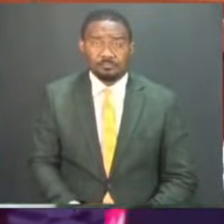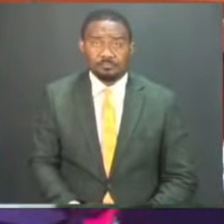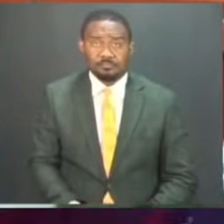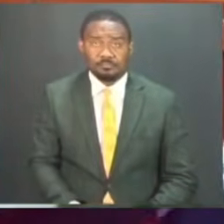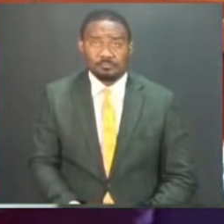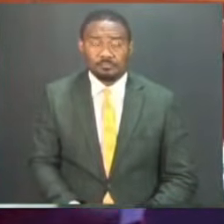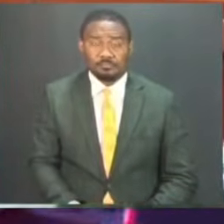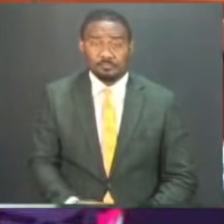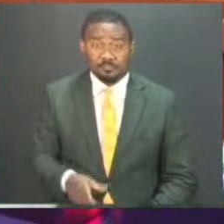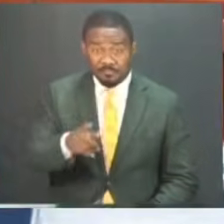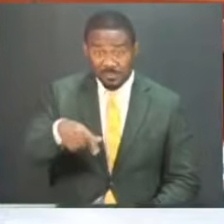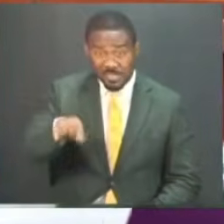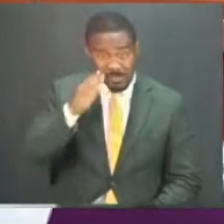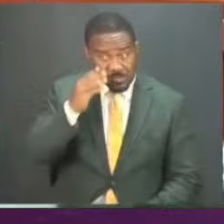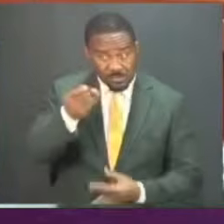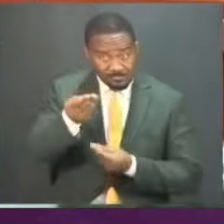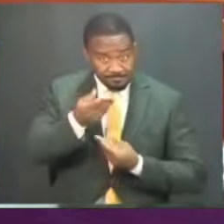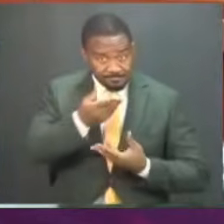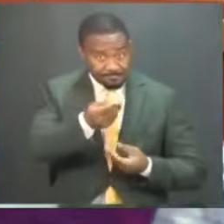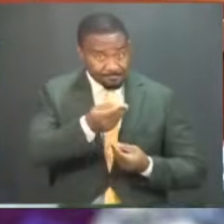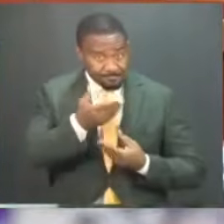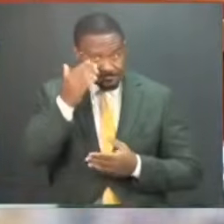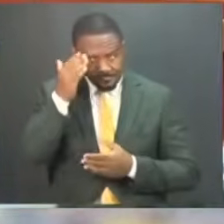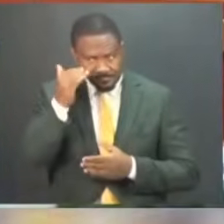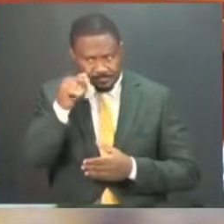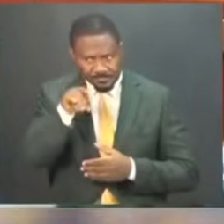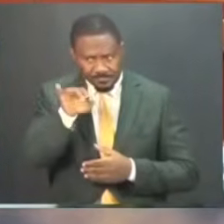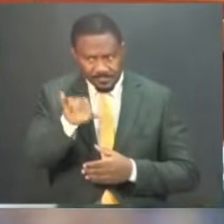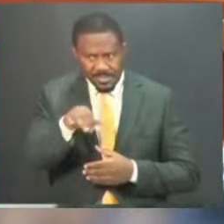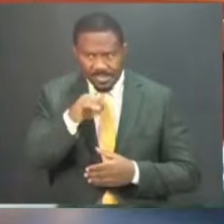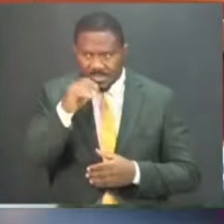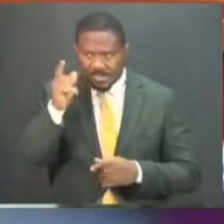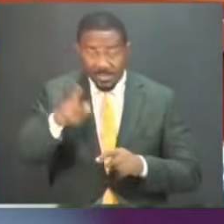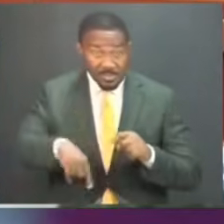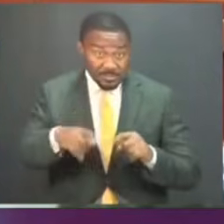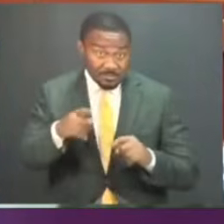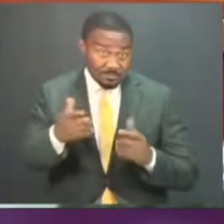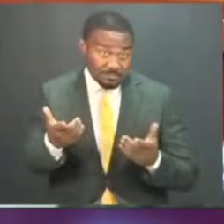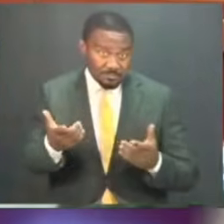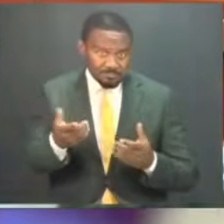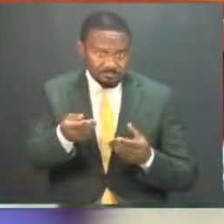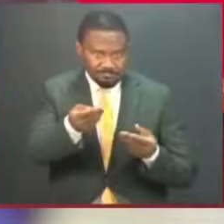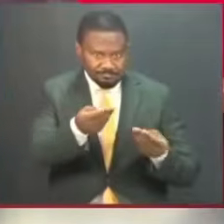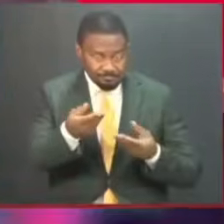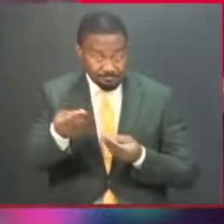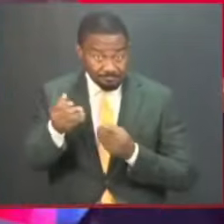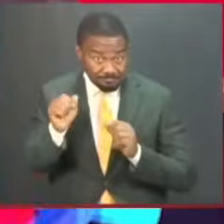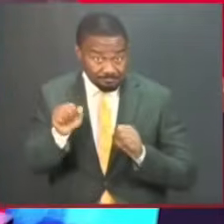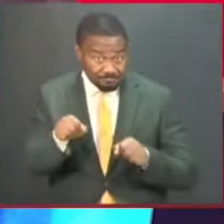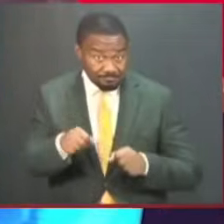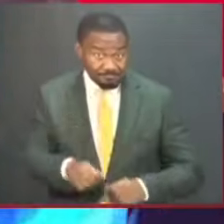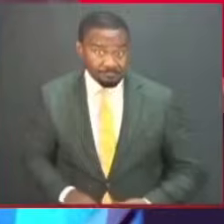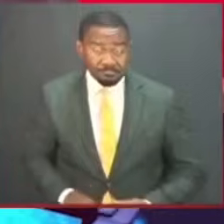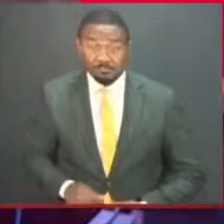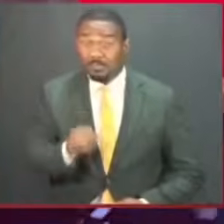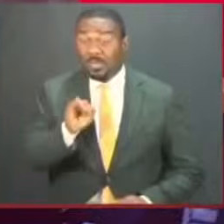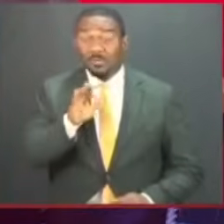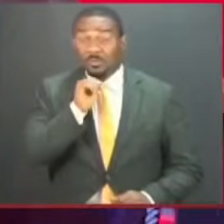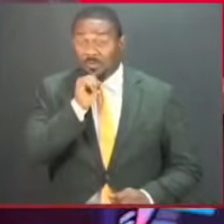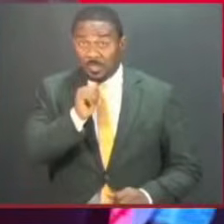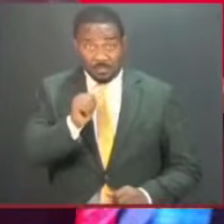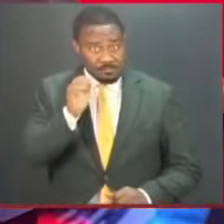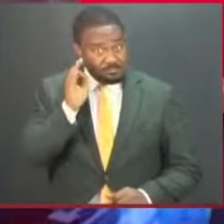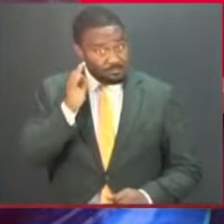implemented. We can all work together and find a solution to this problem. If not, the future may even